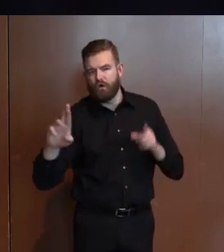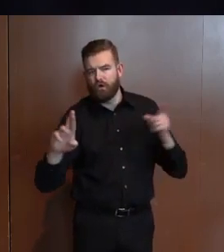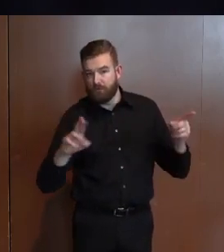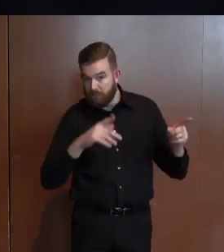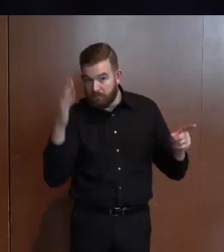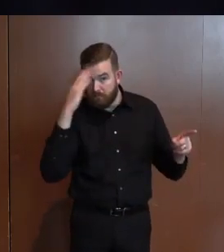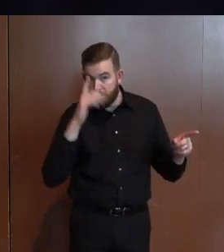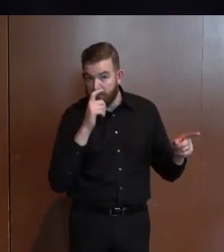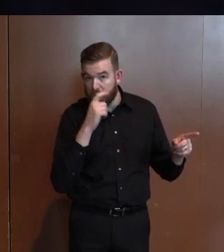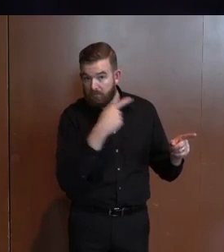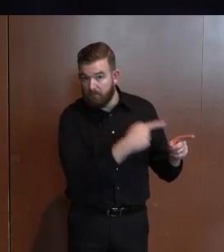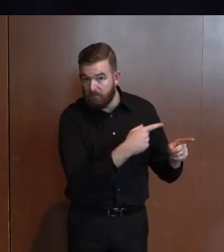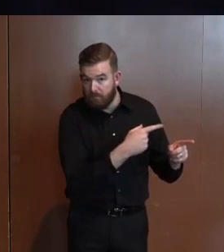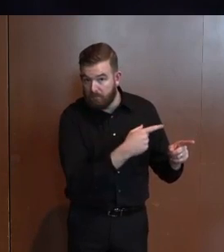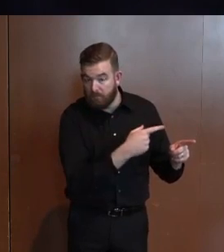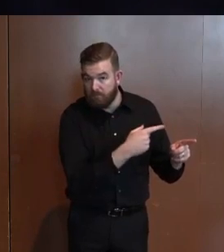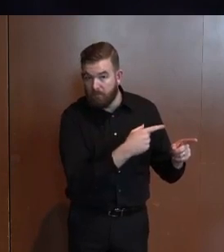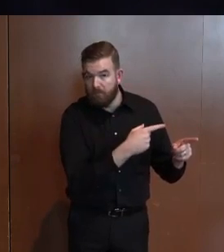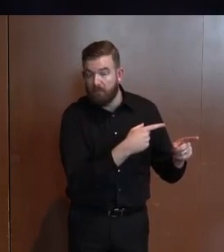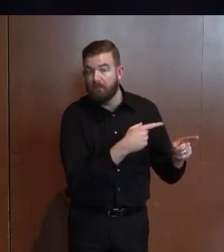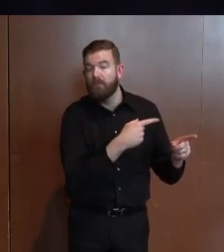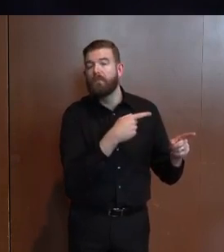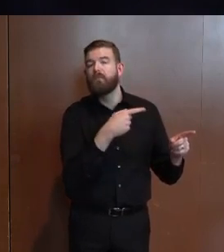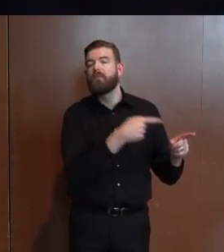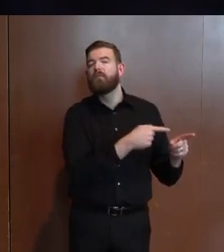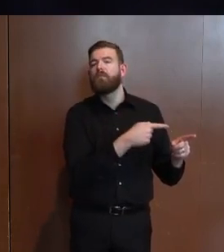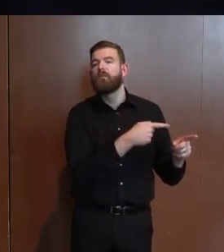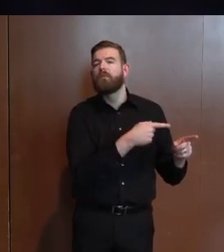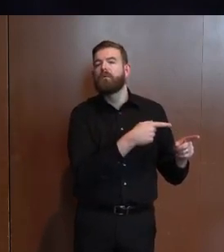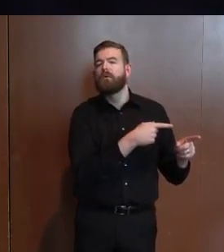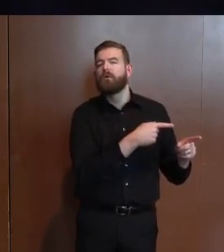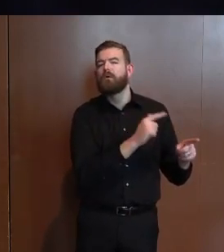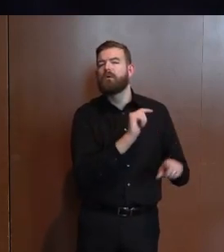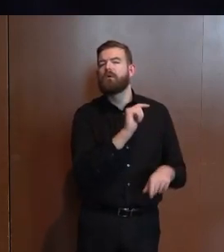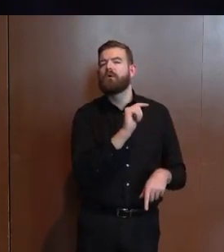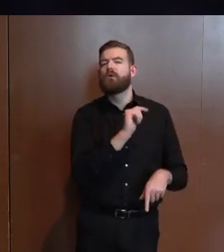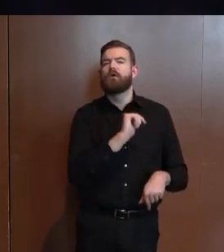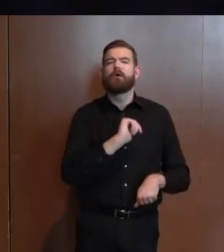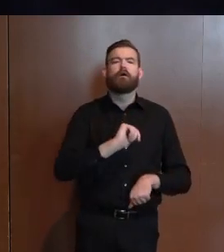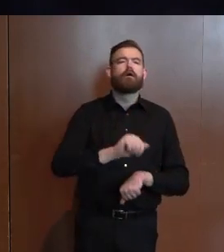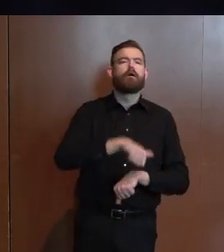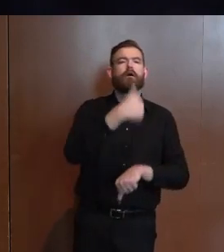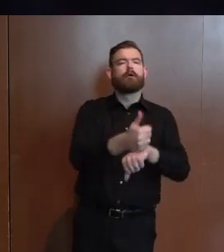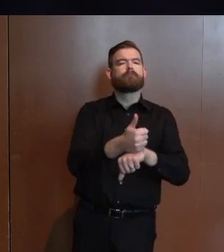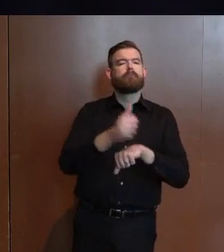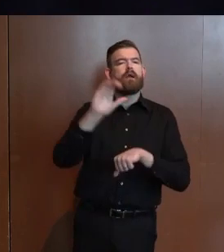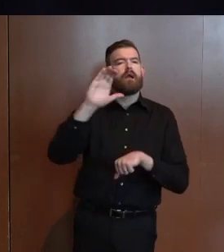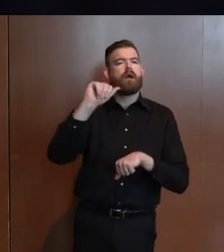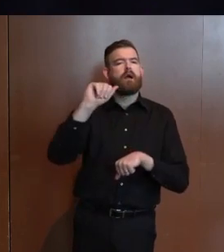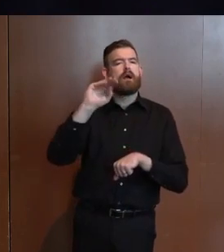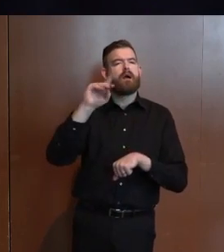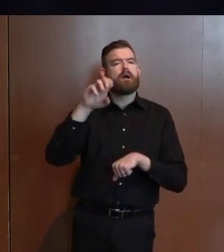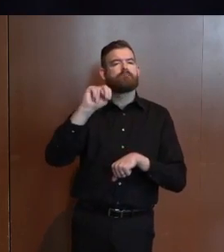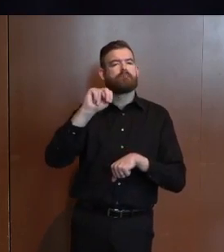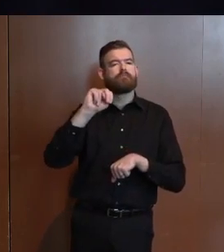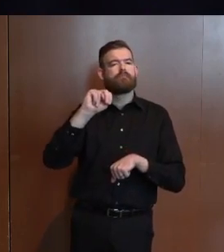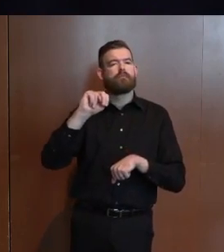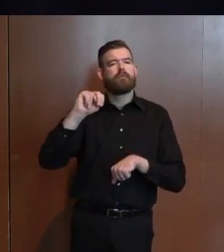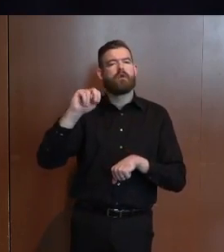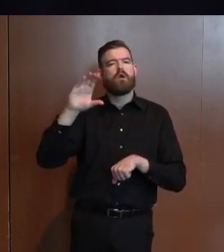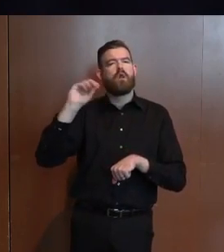He was the founding physician of the Camden Coalition, and Kathleen Stillo, who are on